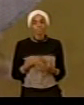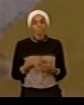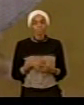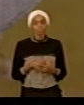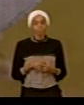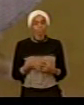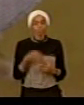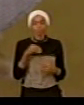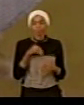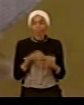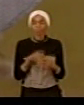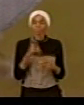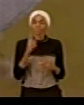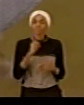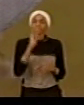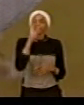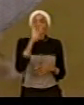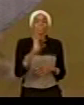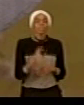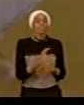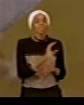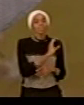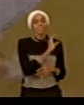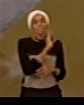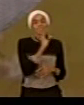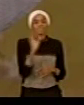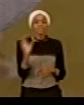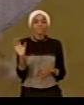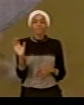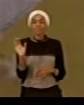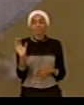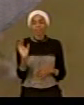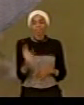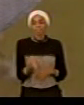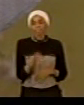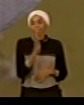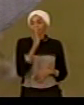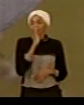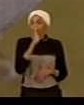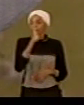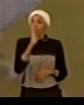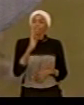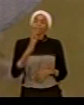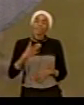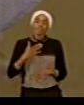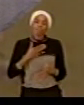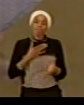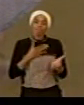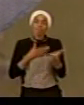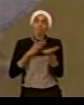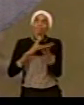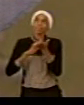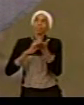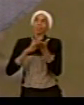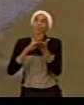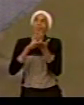In the cross, in the cross, be